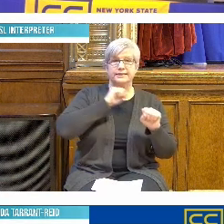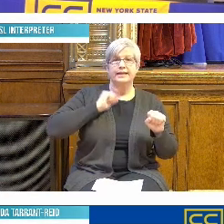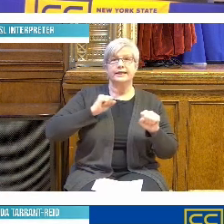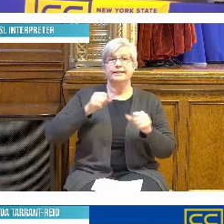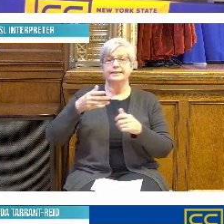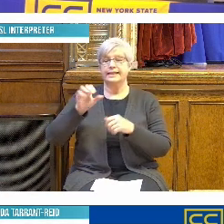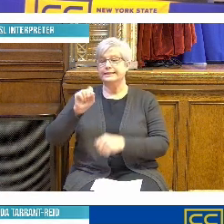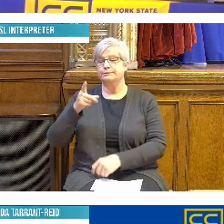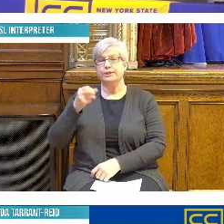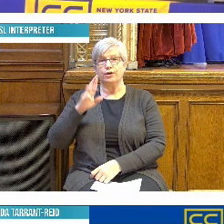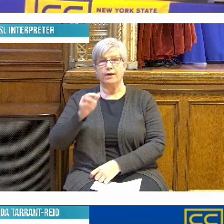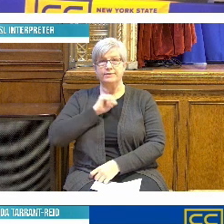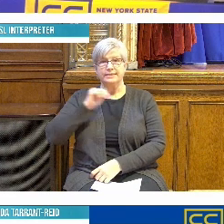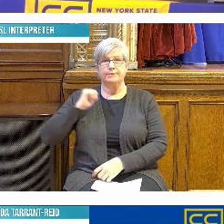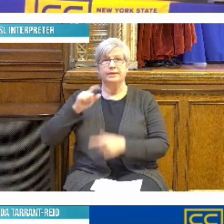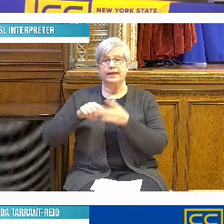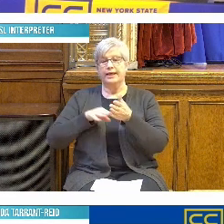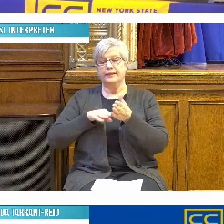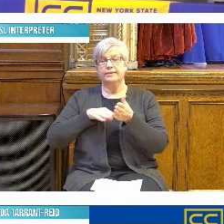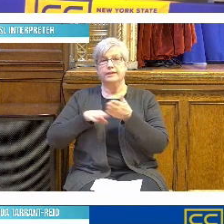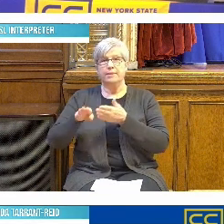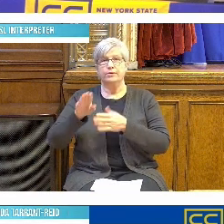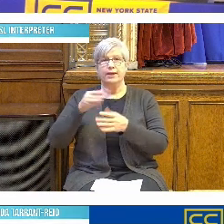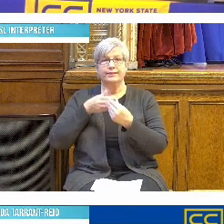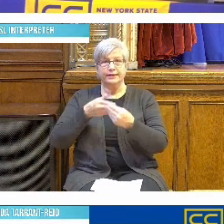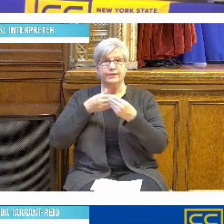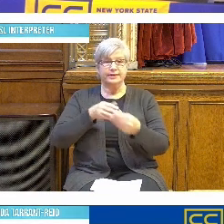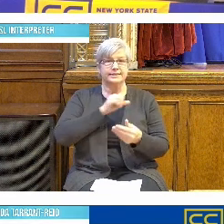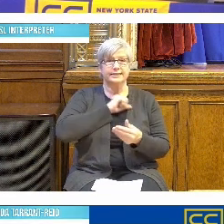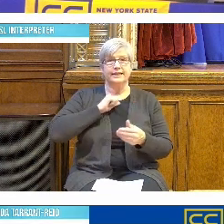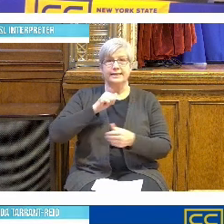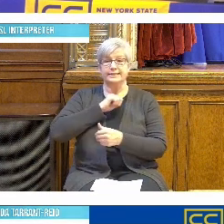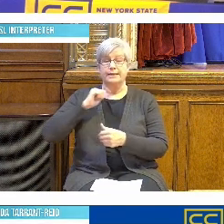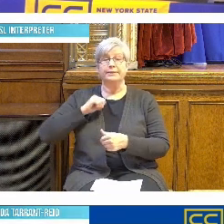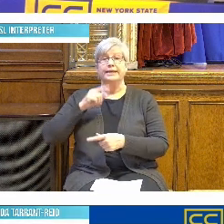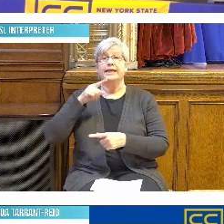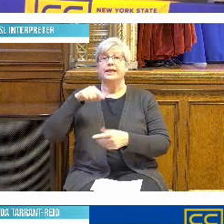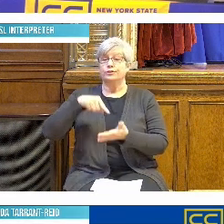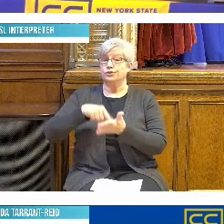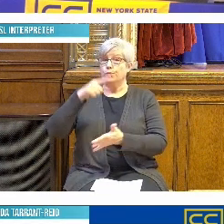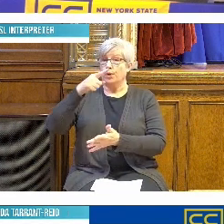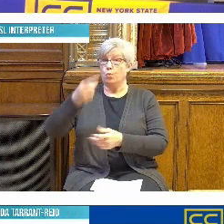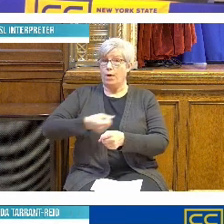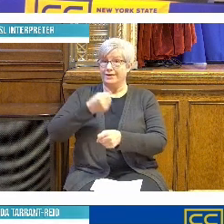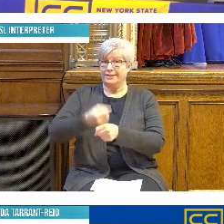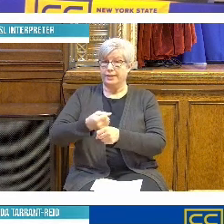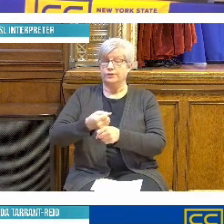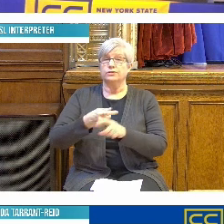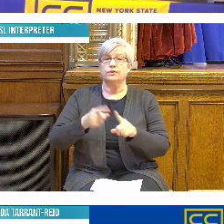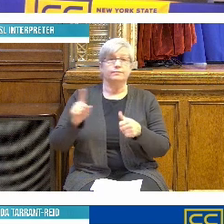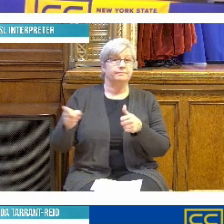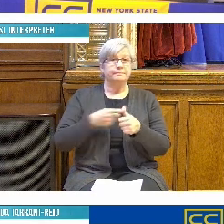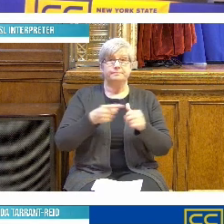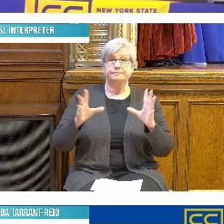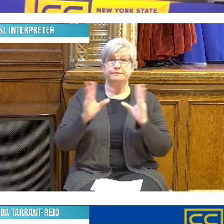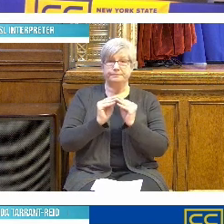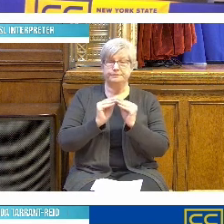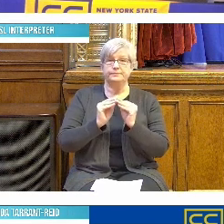leaders of the Senate and Assembly no later than 1 year. So that would be from when our first